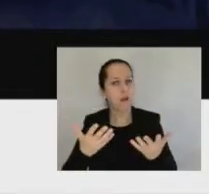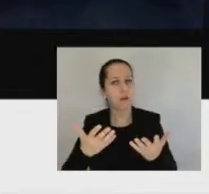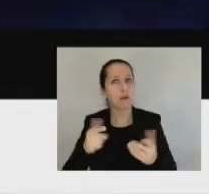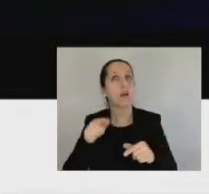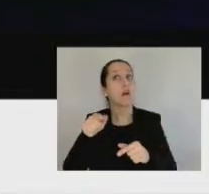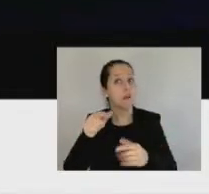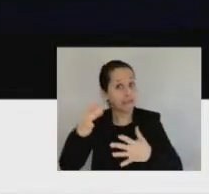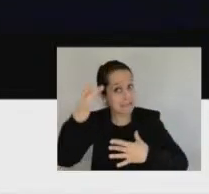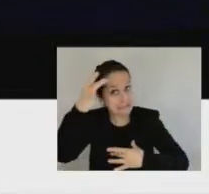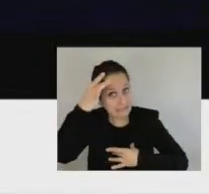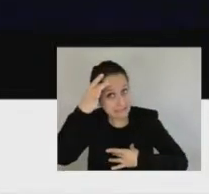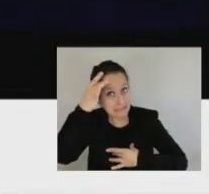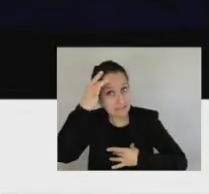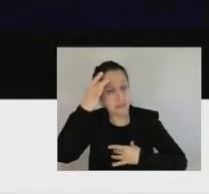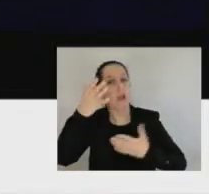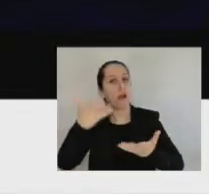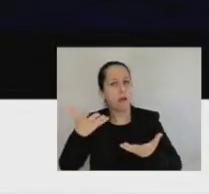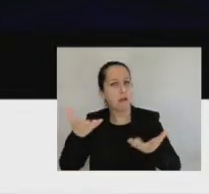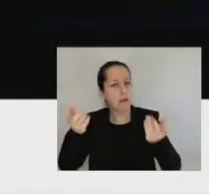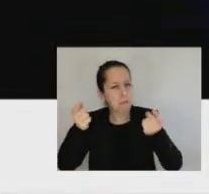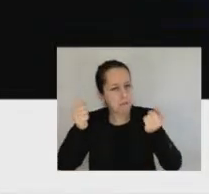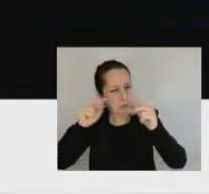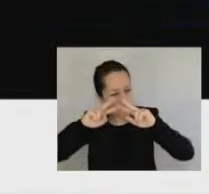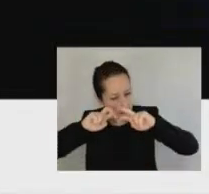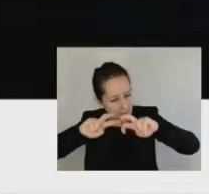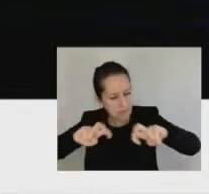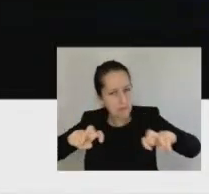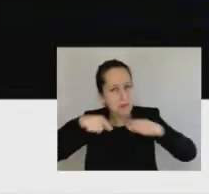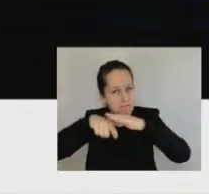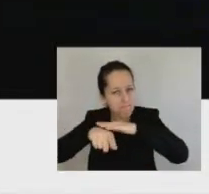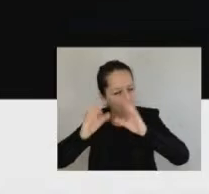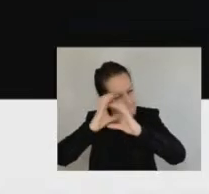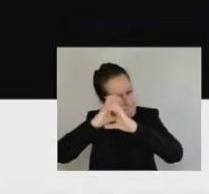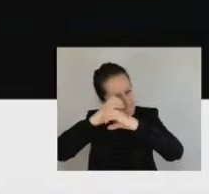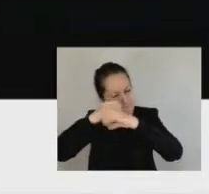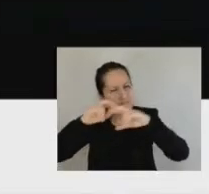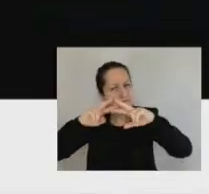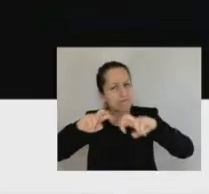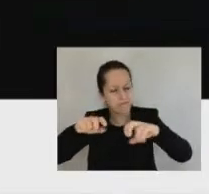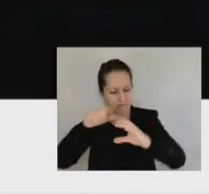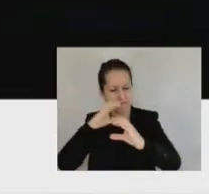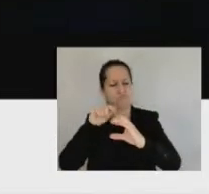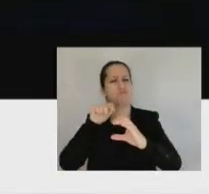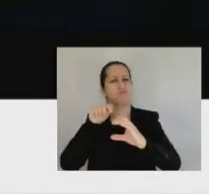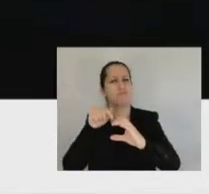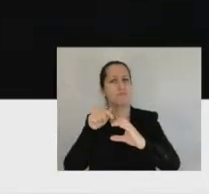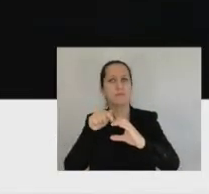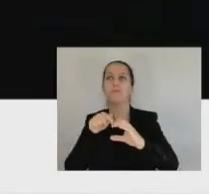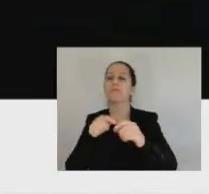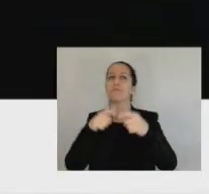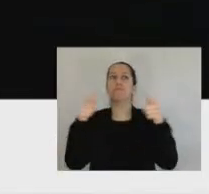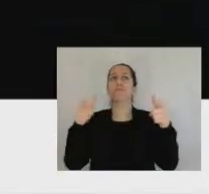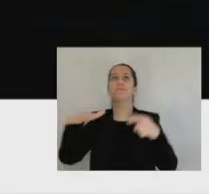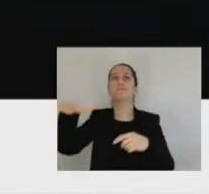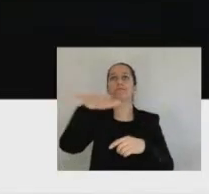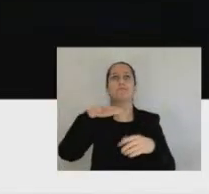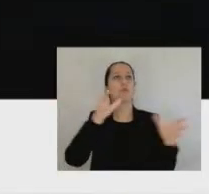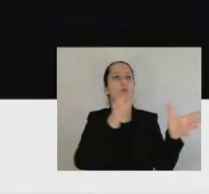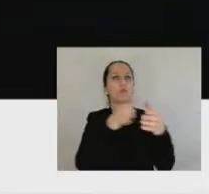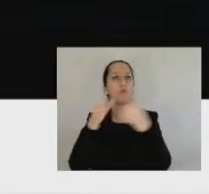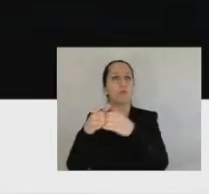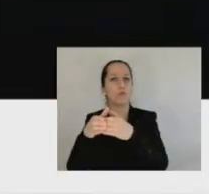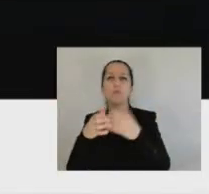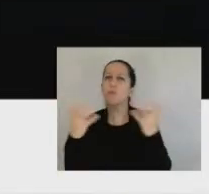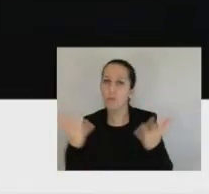to physiopathology or micro level, you see the expression of certain social groups in whom